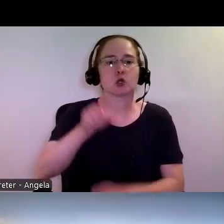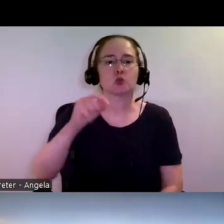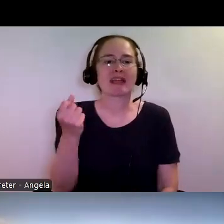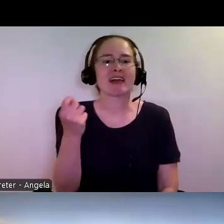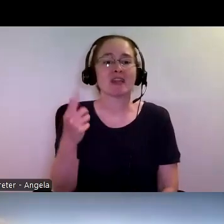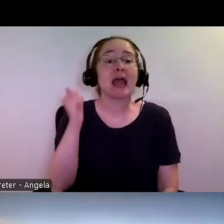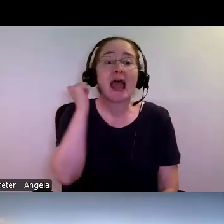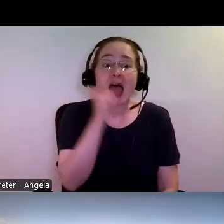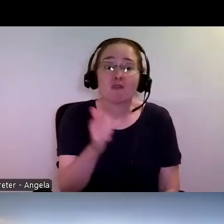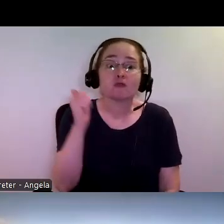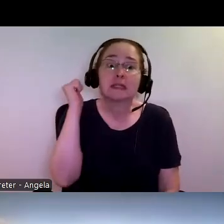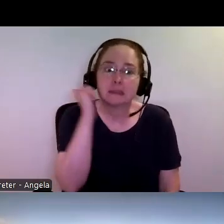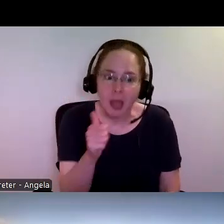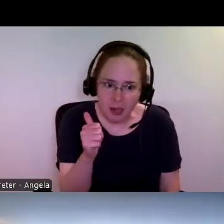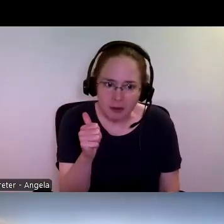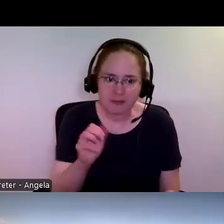day,